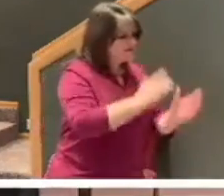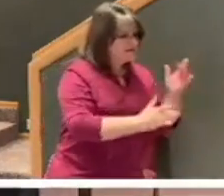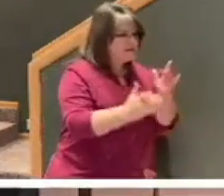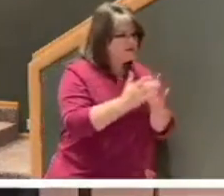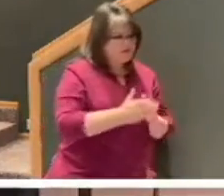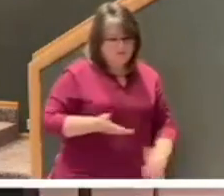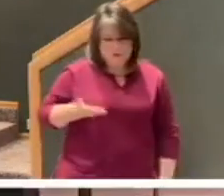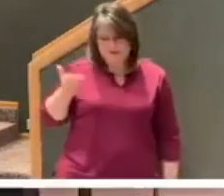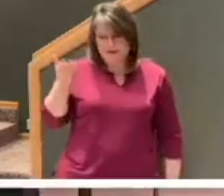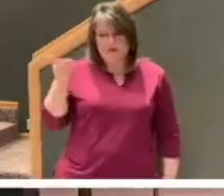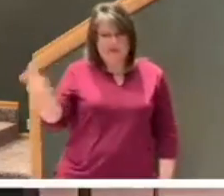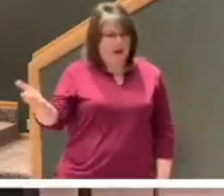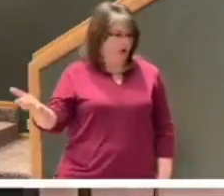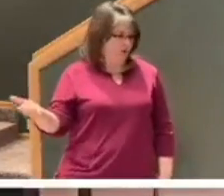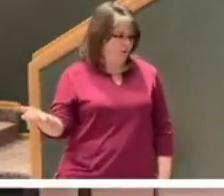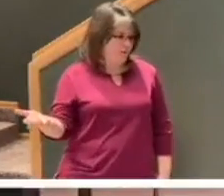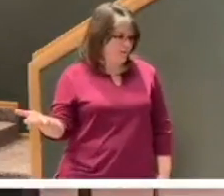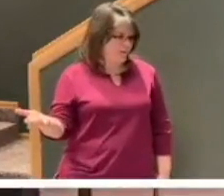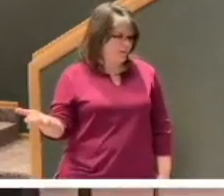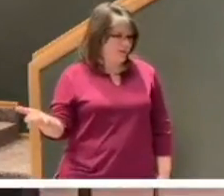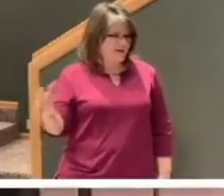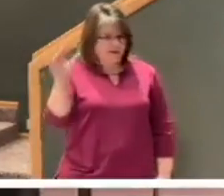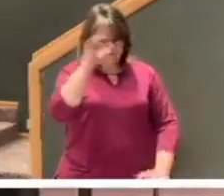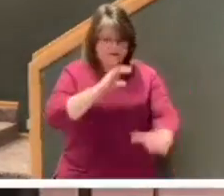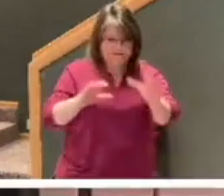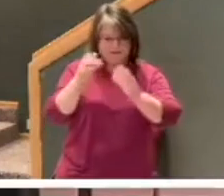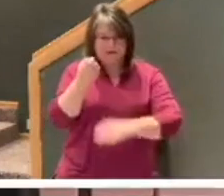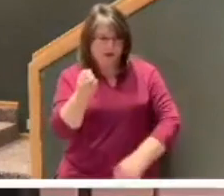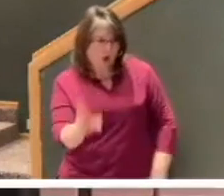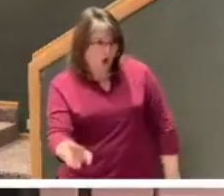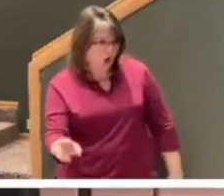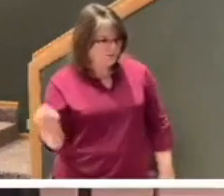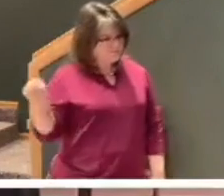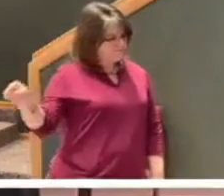was there, to seek her out.